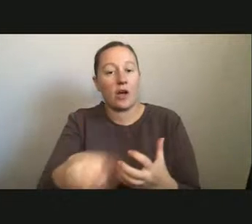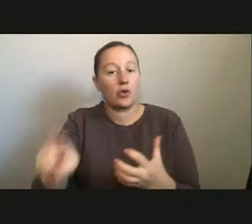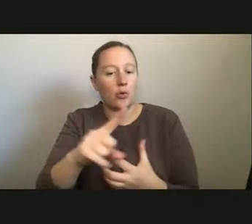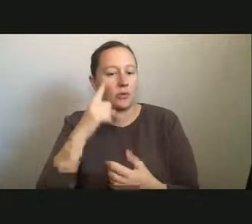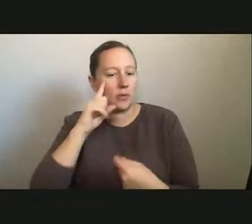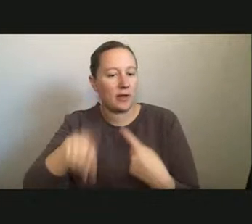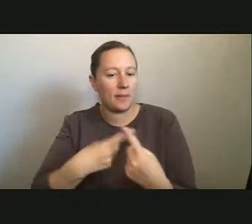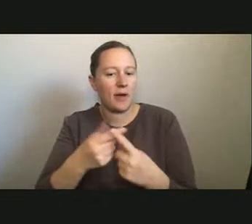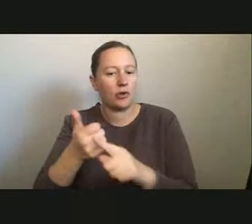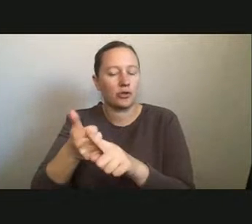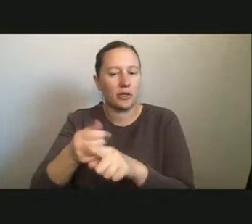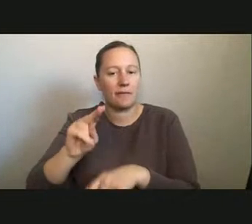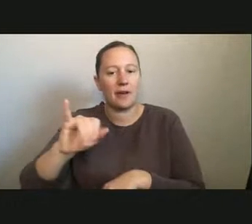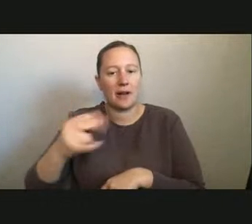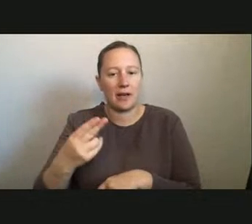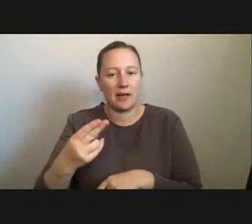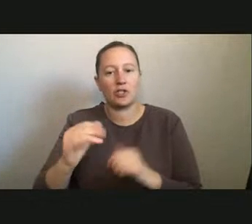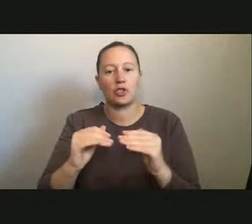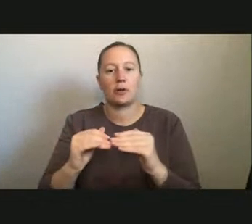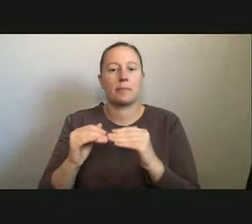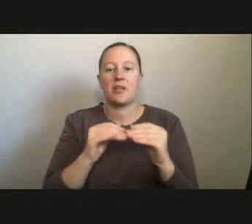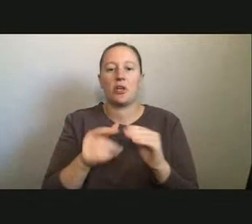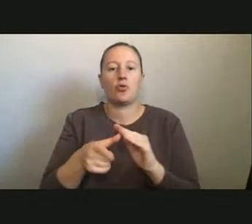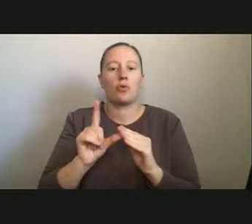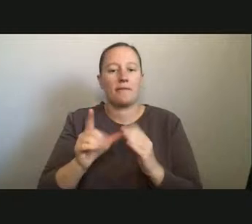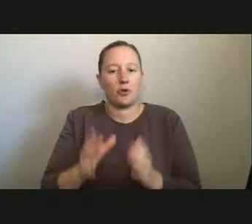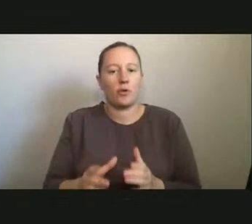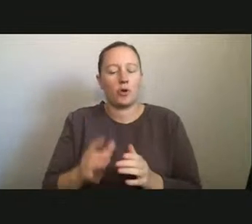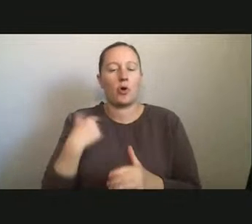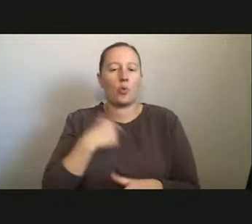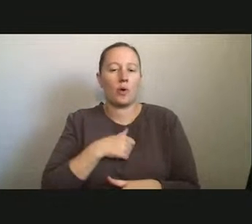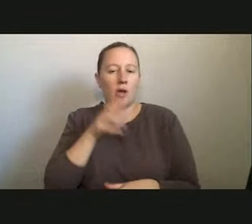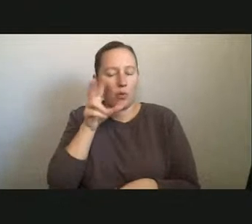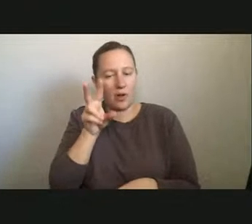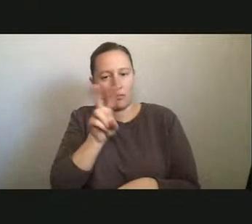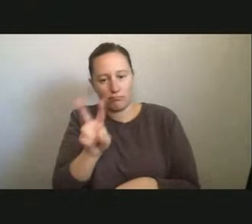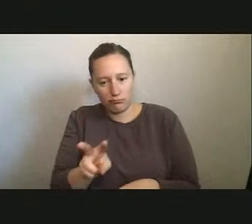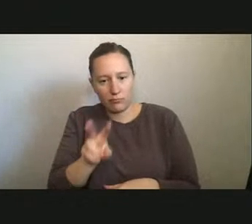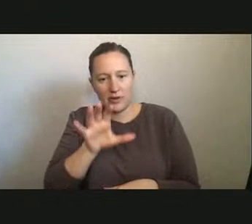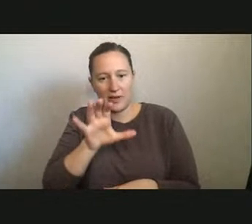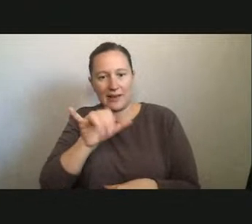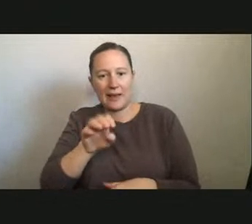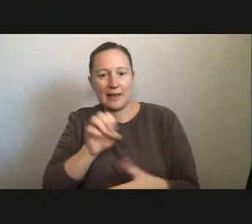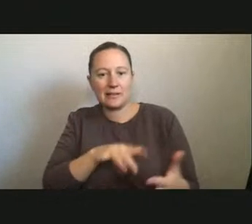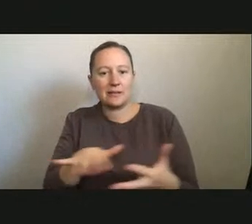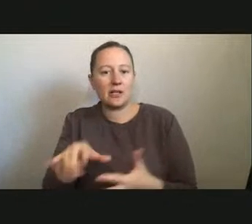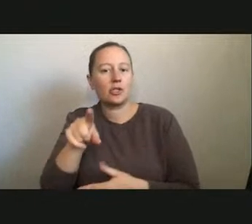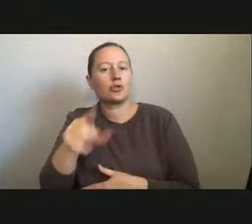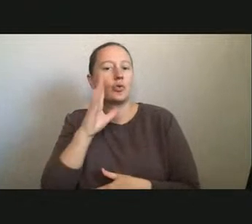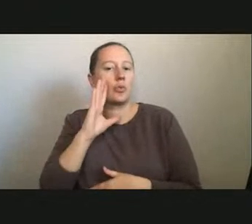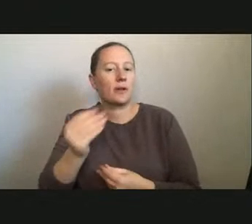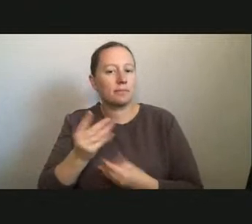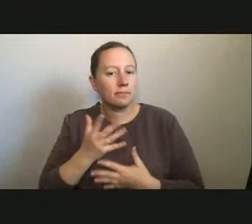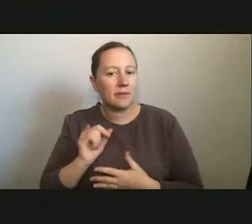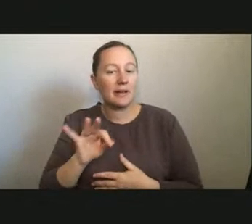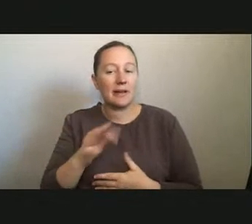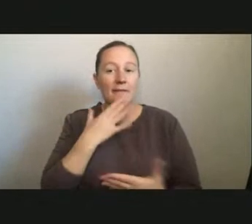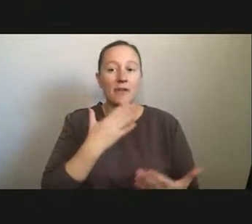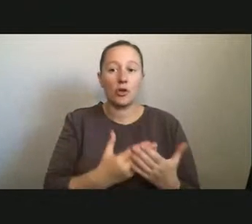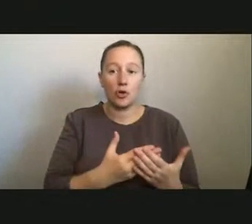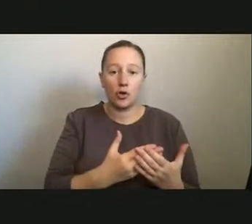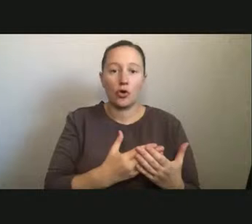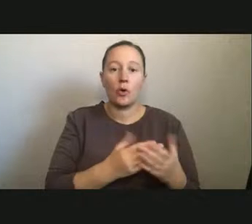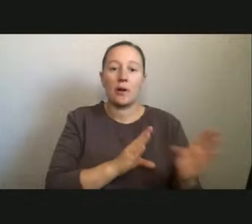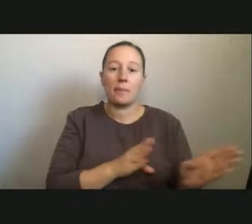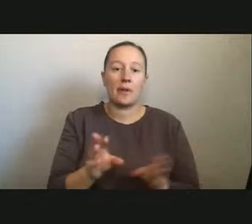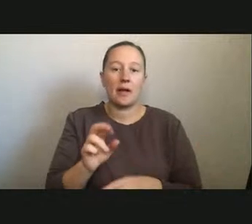peer reviewer. We're going to look at some case studies, and you're going to tell me whether you think this is a good inclusion plan or